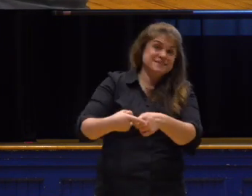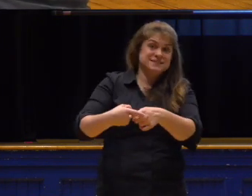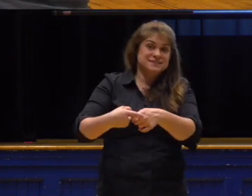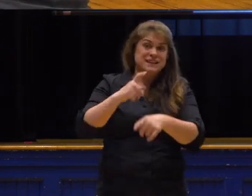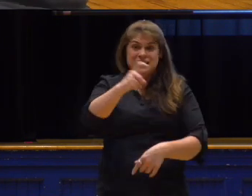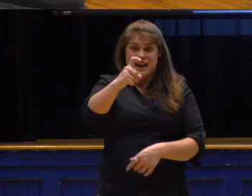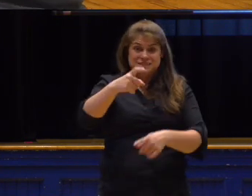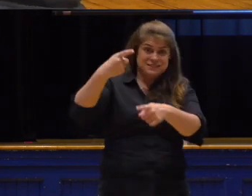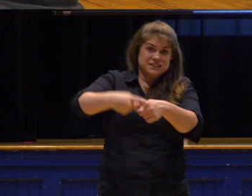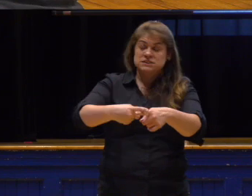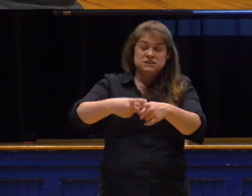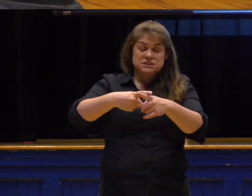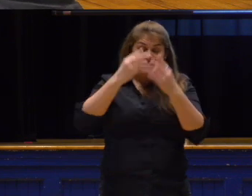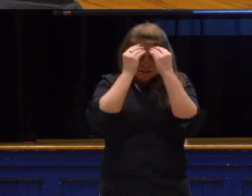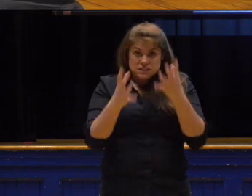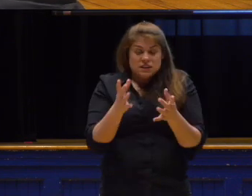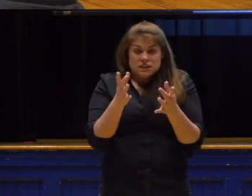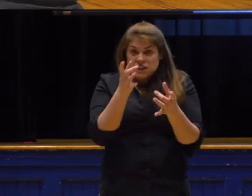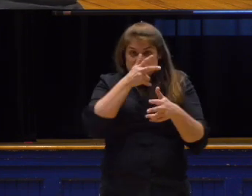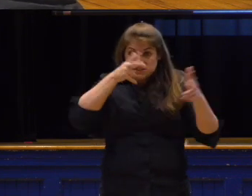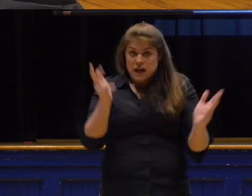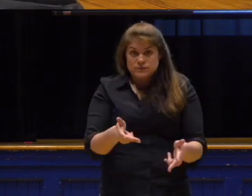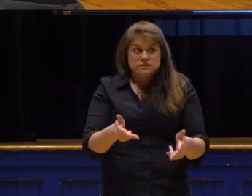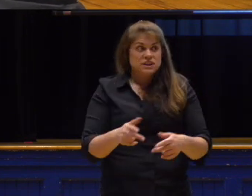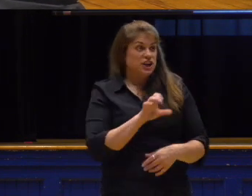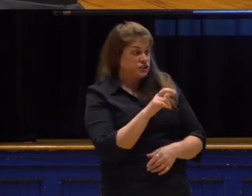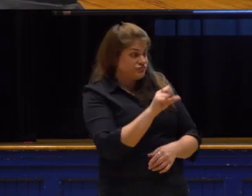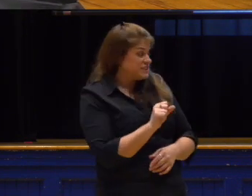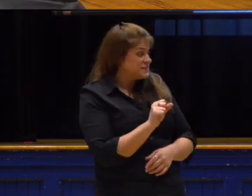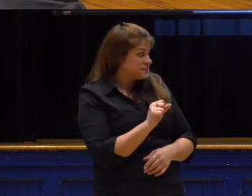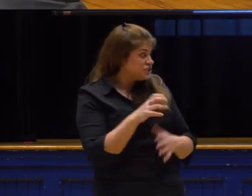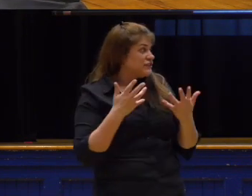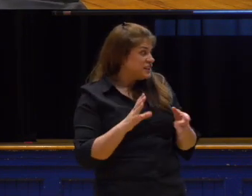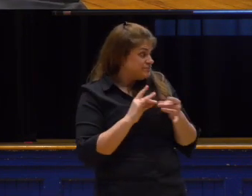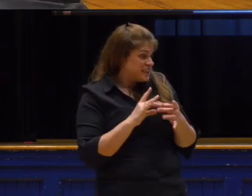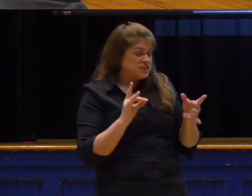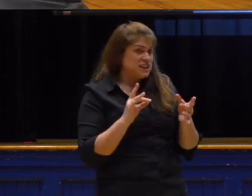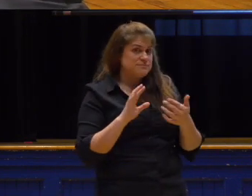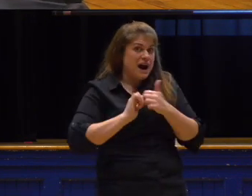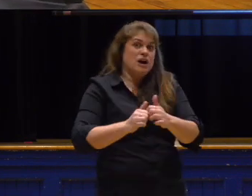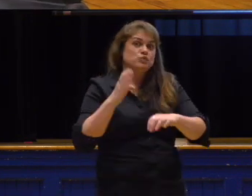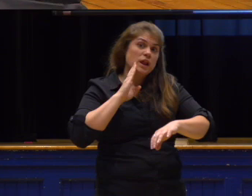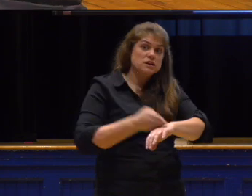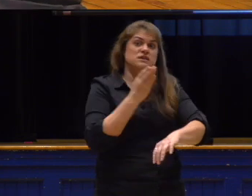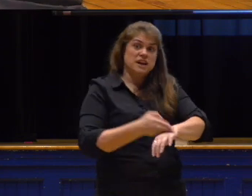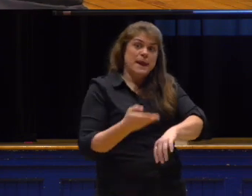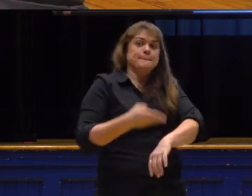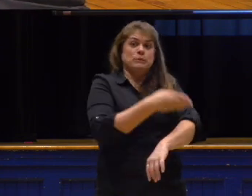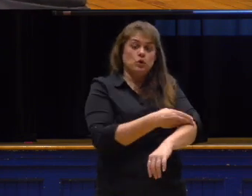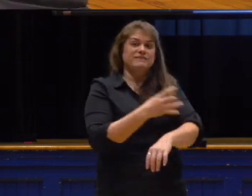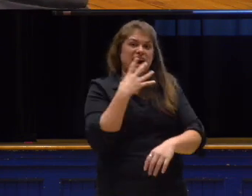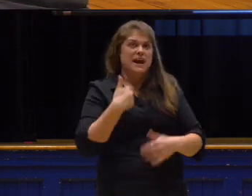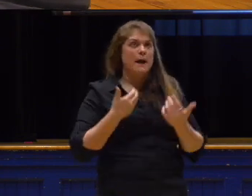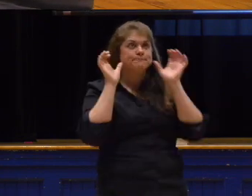is terrible. And Chris, you have mentioned nothing about the lighting. The whole time I sat